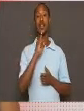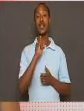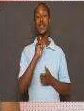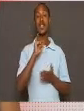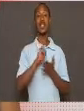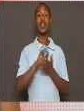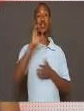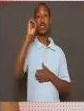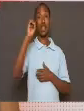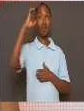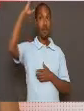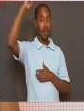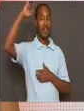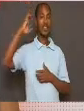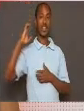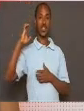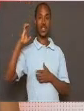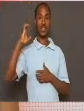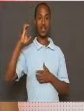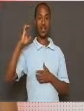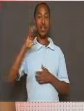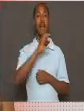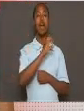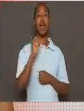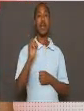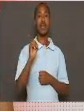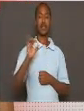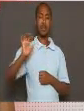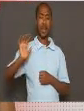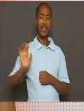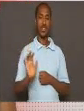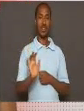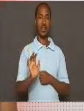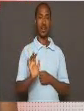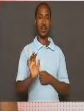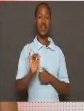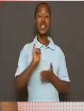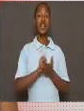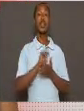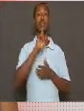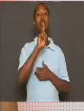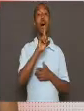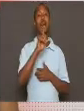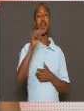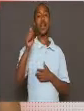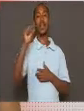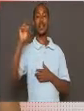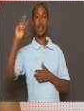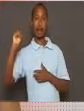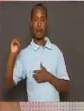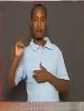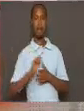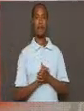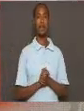at 0 degrees Celsius, and the pressure is at 1 atm.